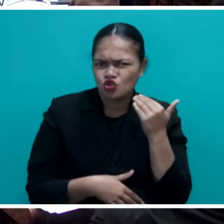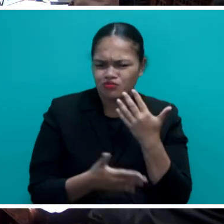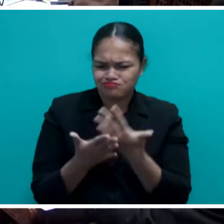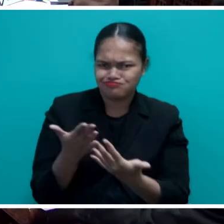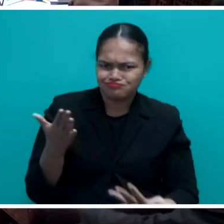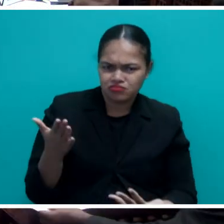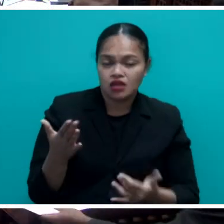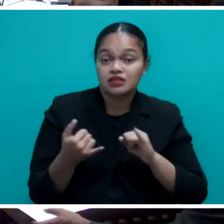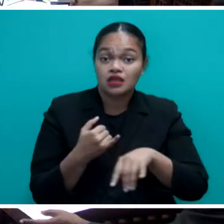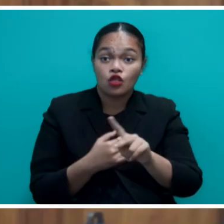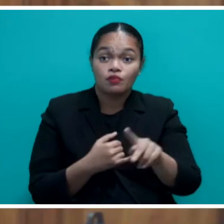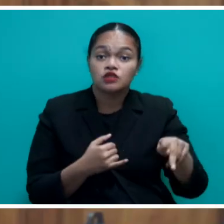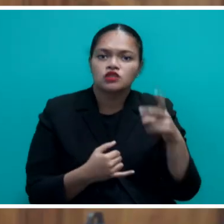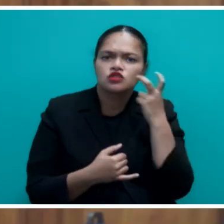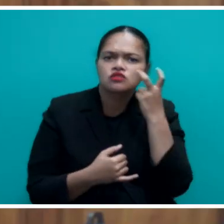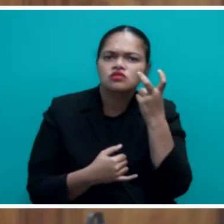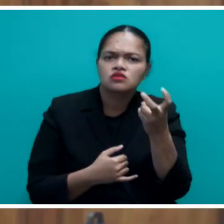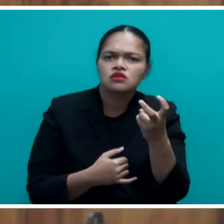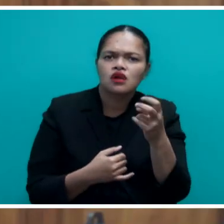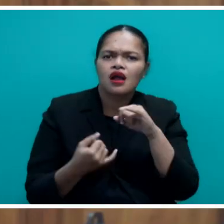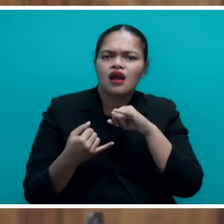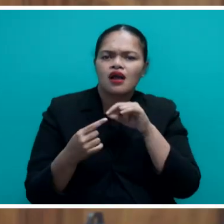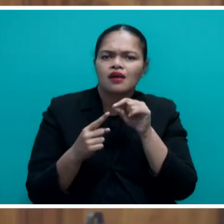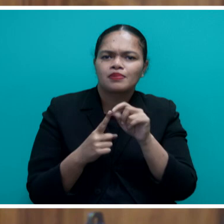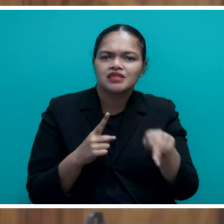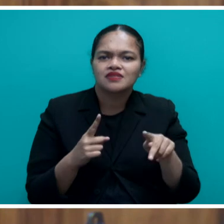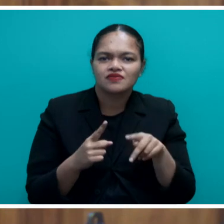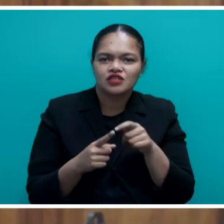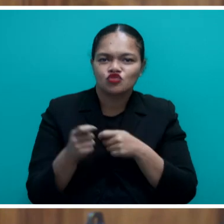South Pacific Tourism Exchange, or SPTE, is.